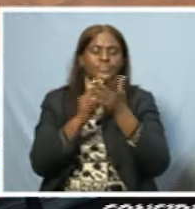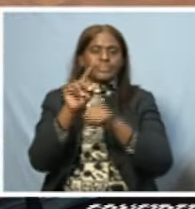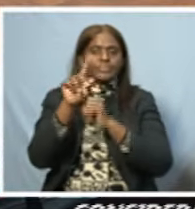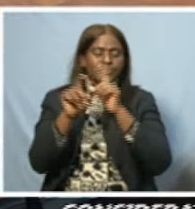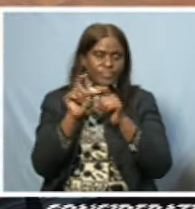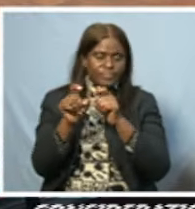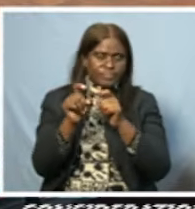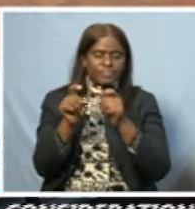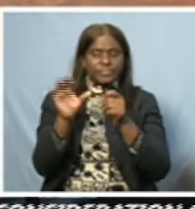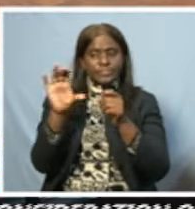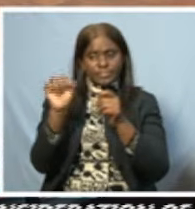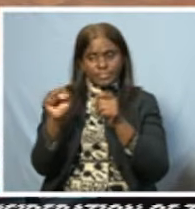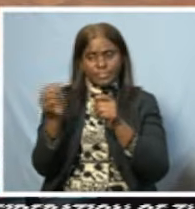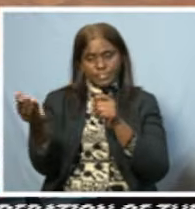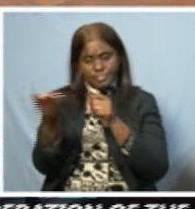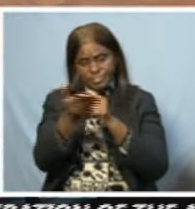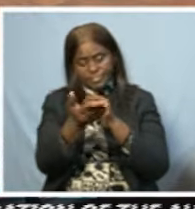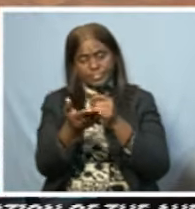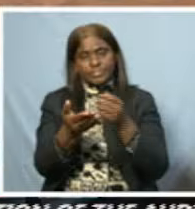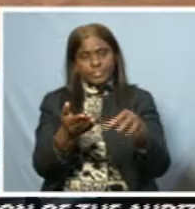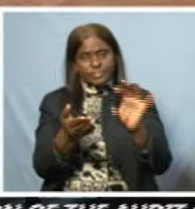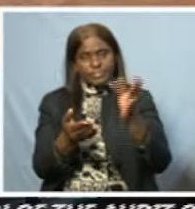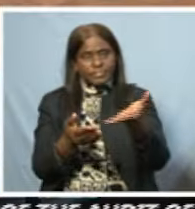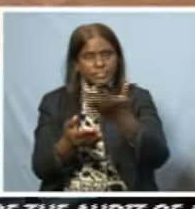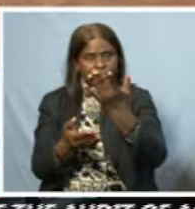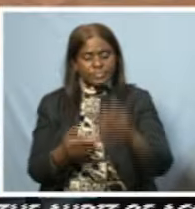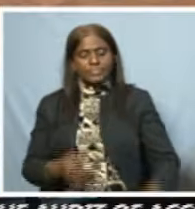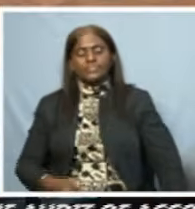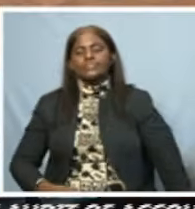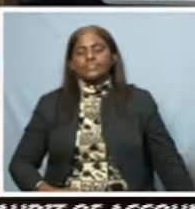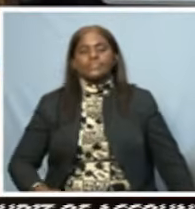questions. CS, you may.